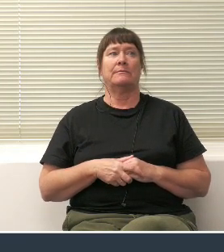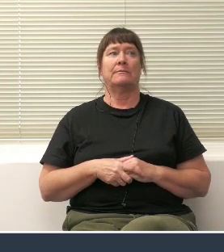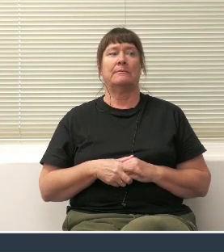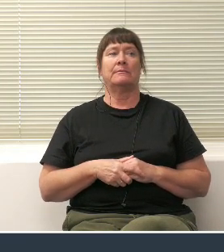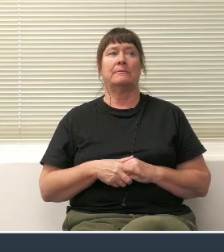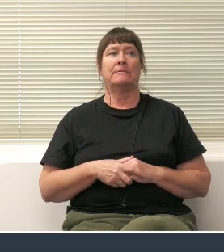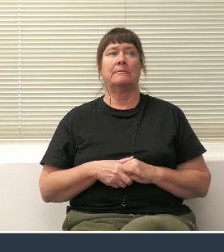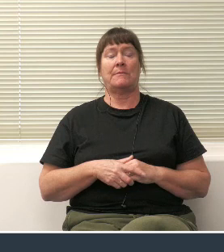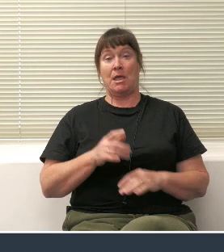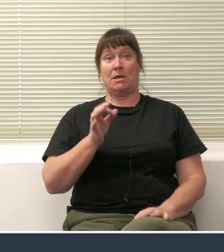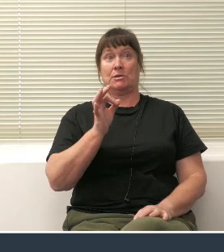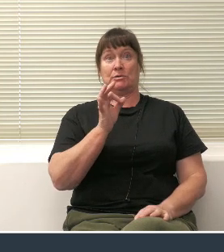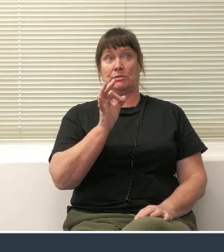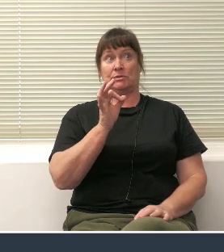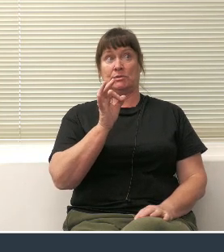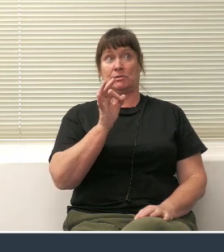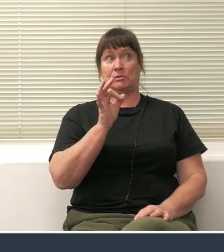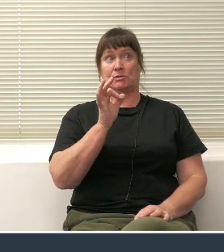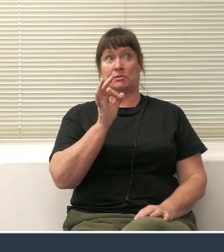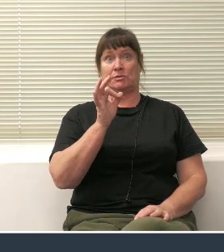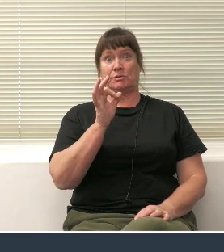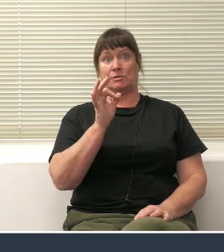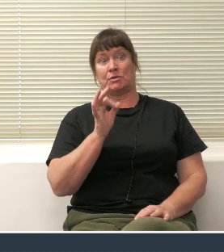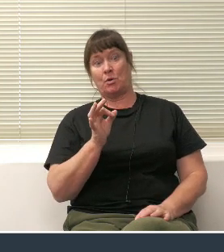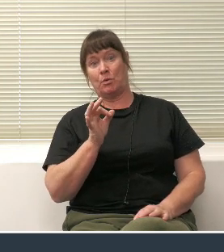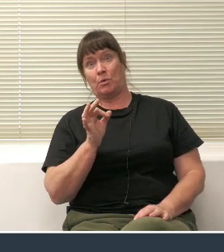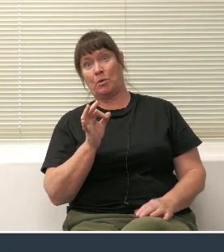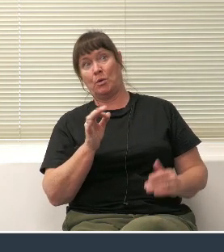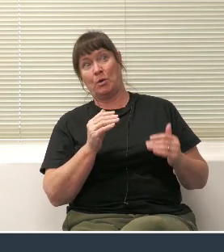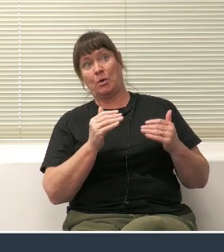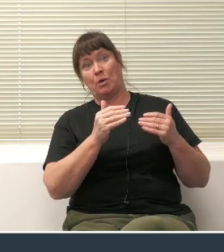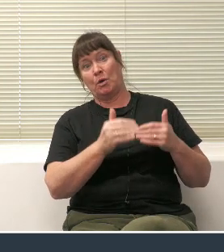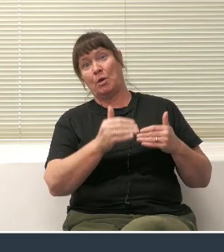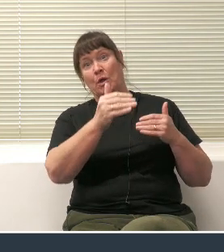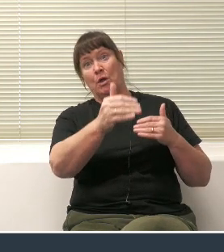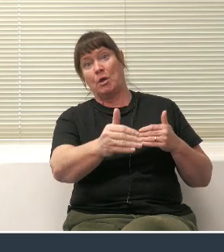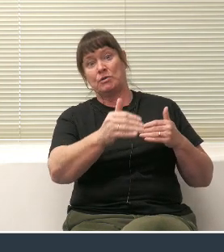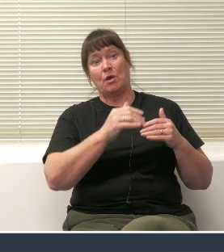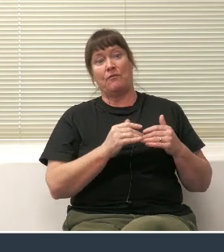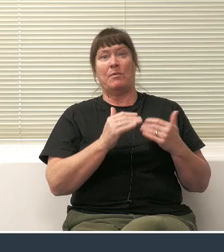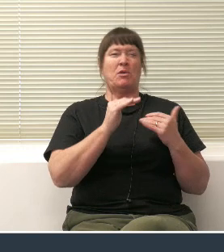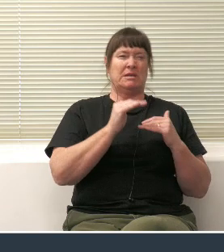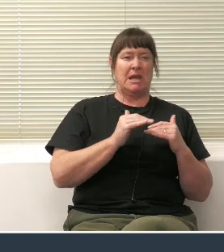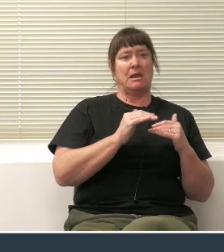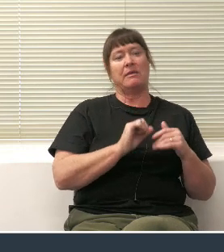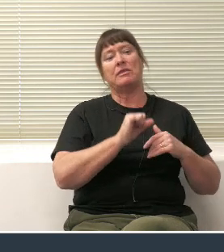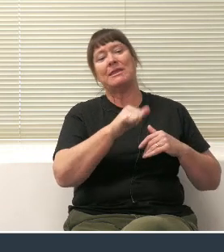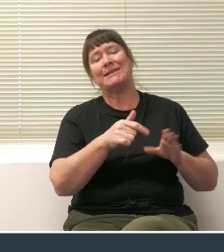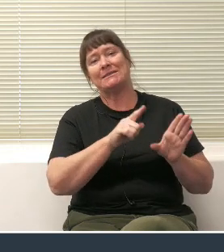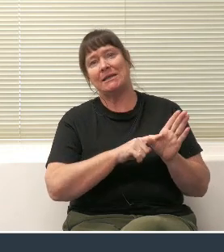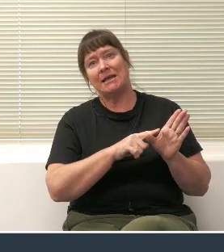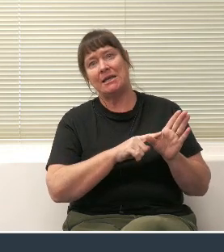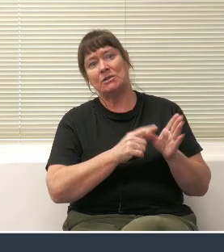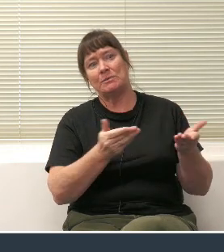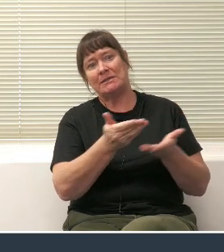The percentages that'll go on in the year 2 and 3, would they be dealt with in the annual plan, or would we be setting them in concrete today?